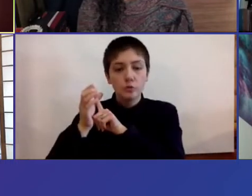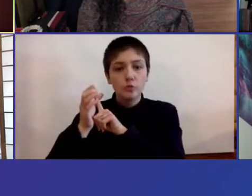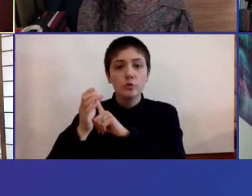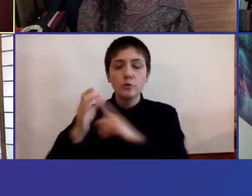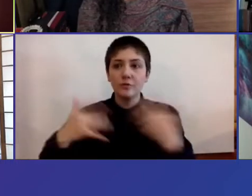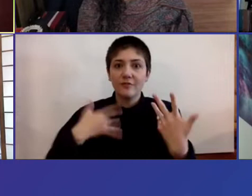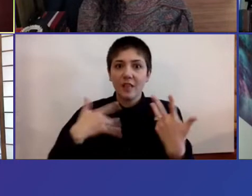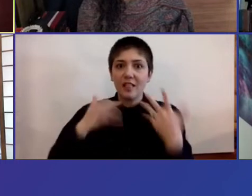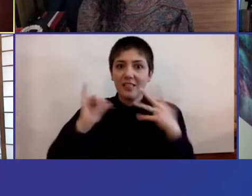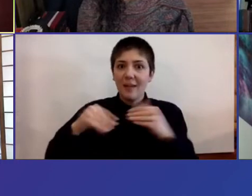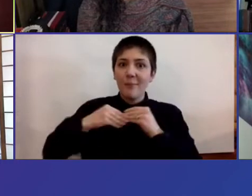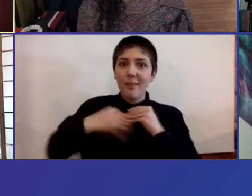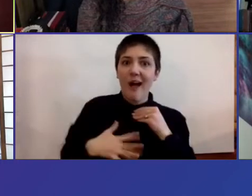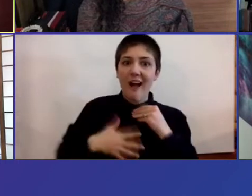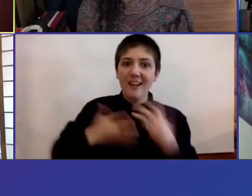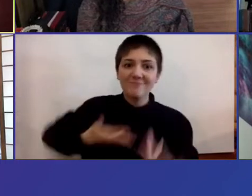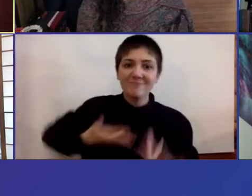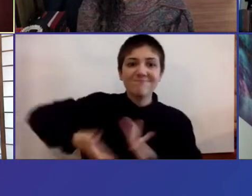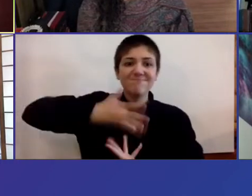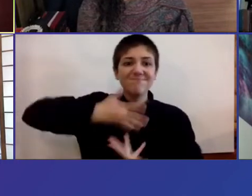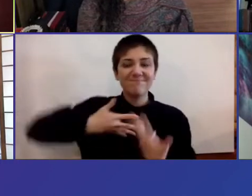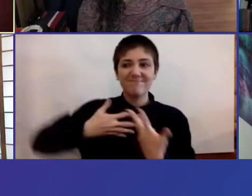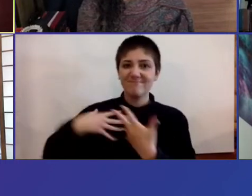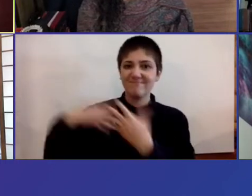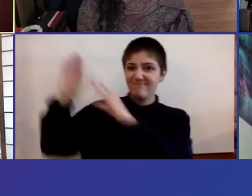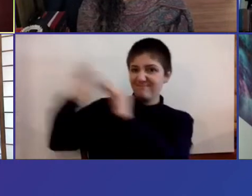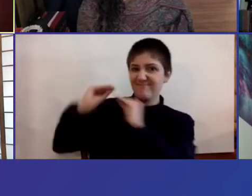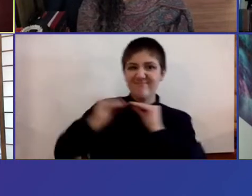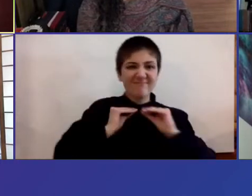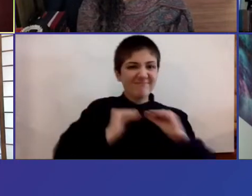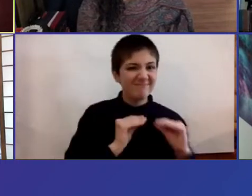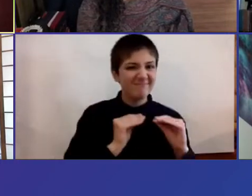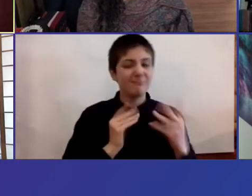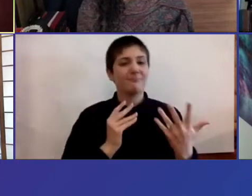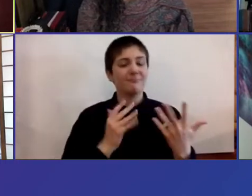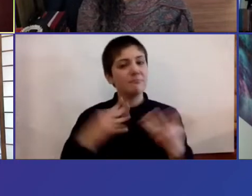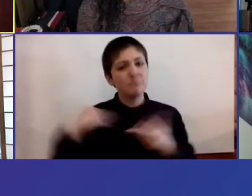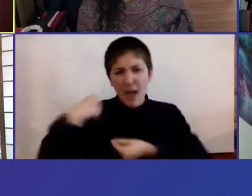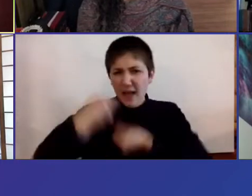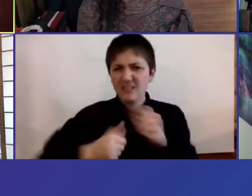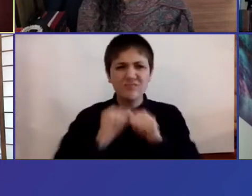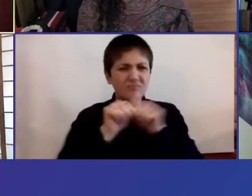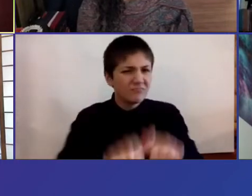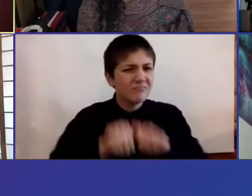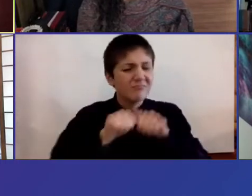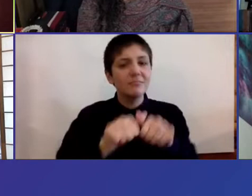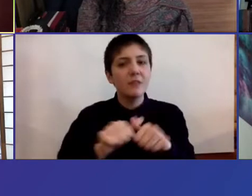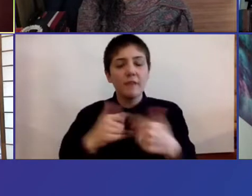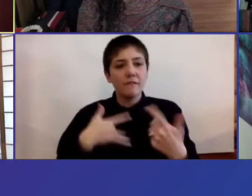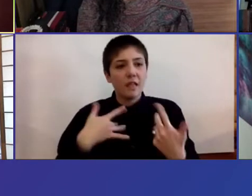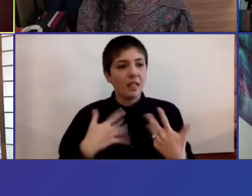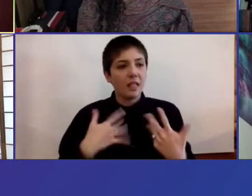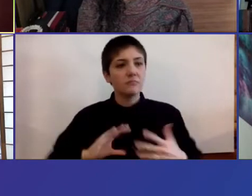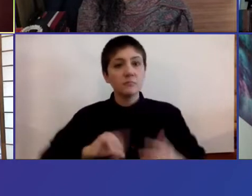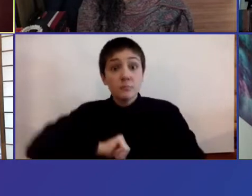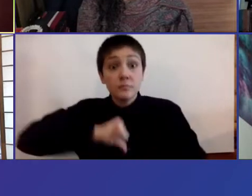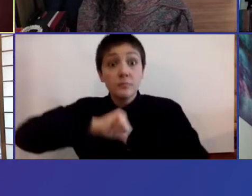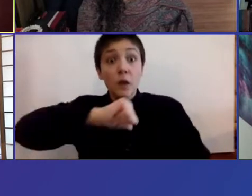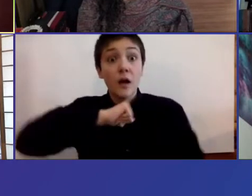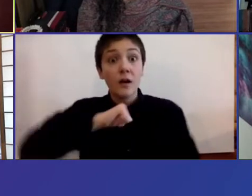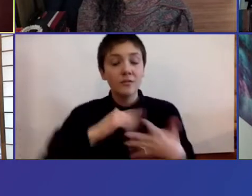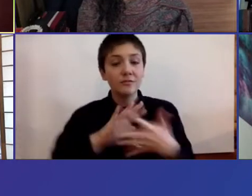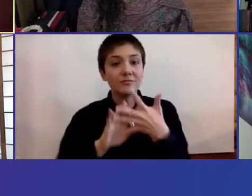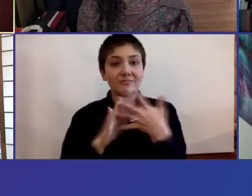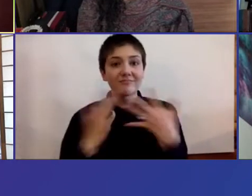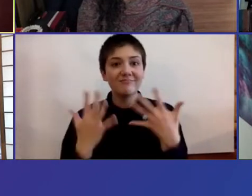blood that runs through our veins, and empowers us and allows us to be who we are, and then to also